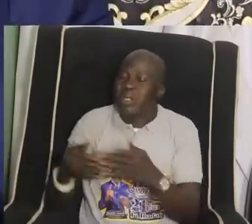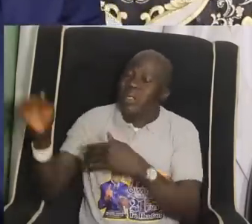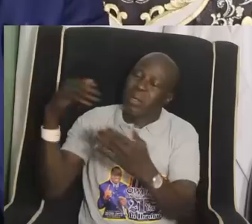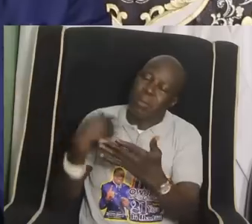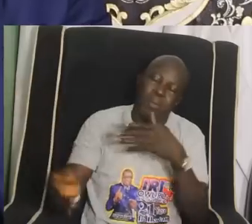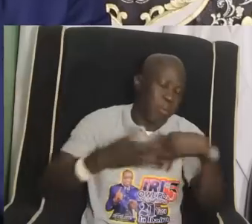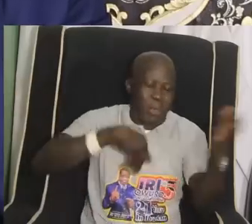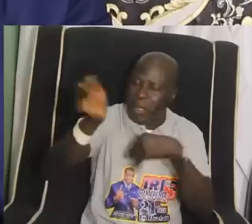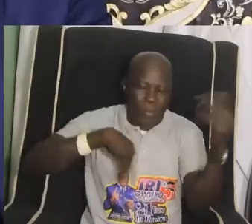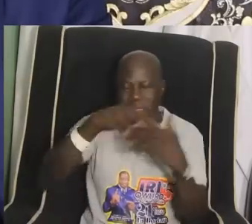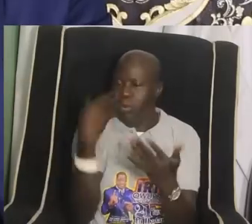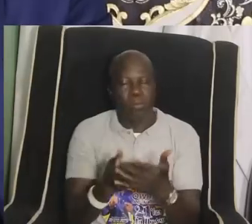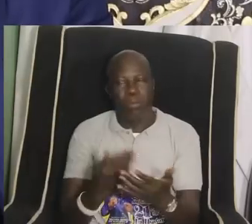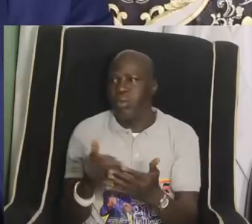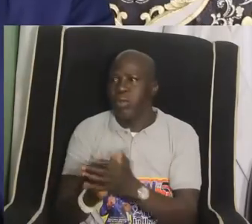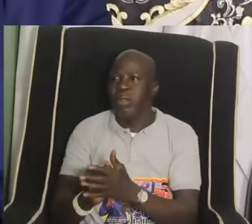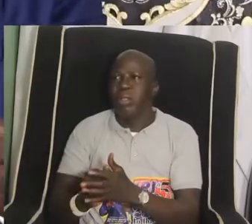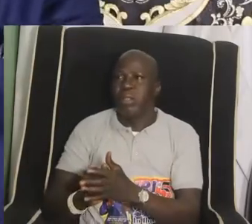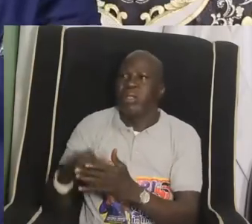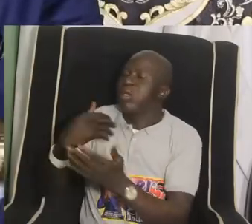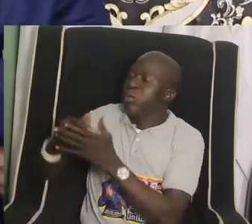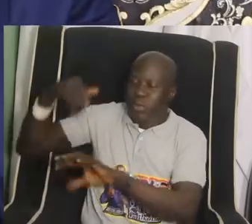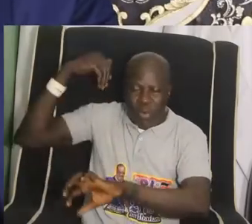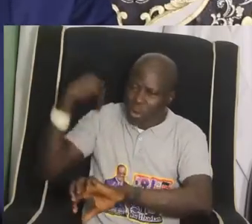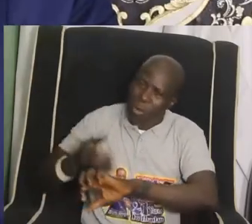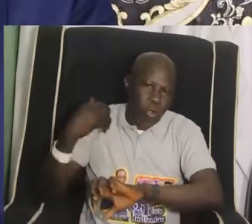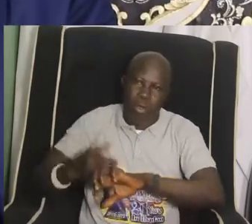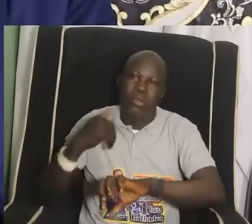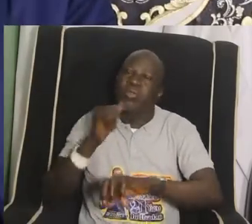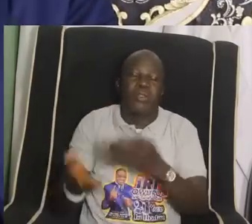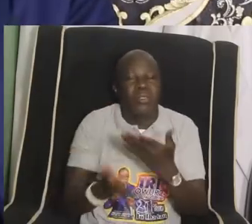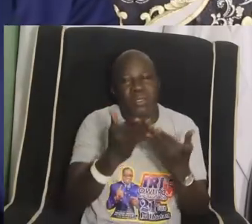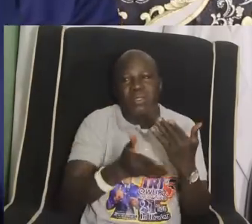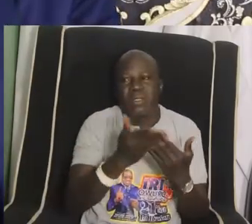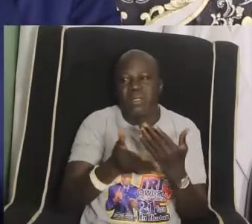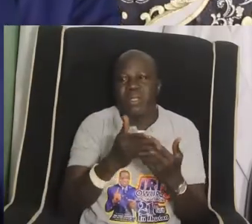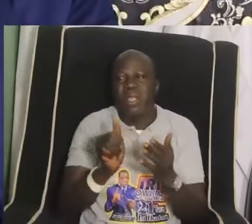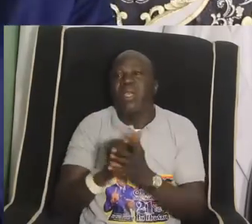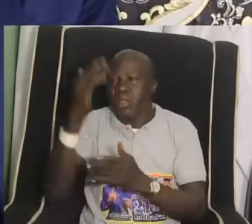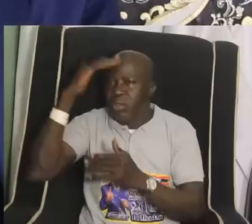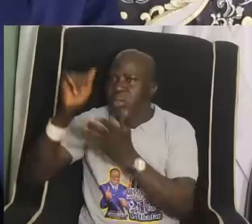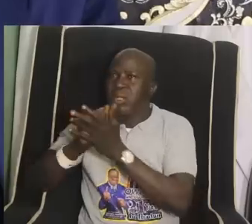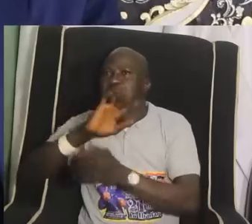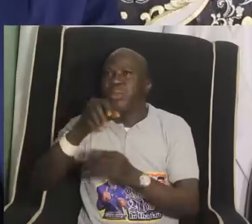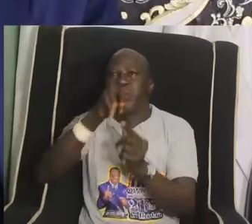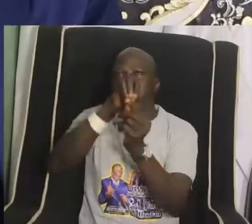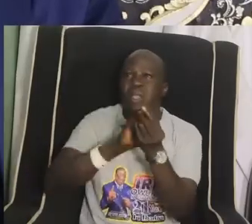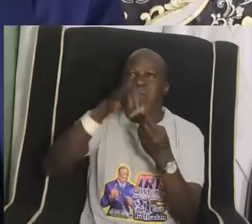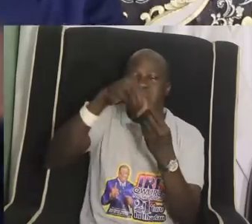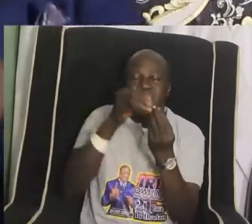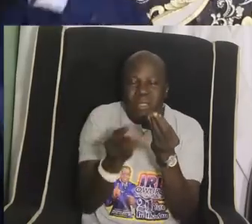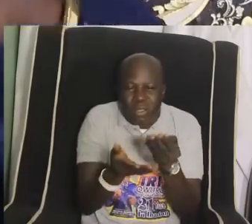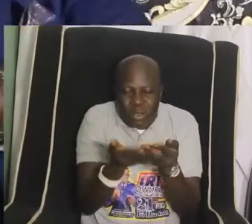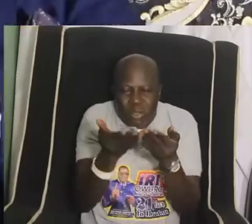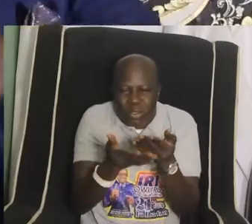the area aspects of money, difficult. Things will not be easy. Oh, they must get them out. And you know, banana is